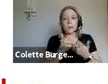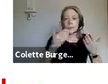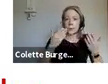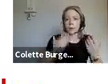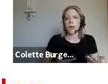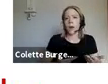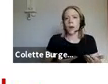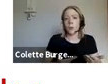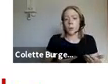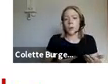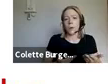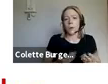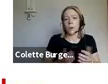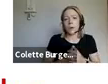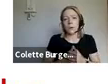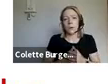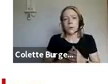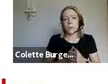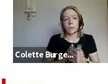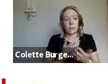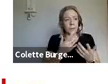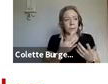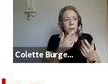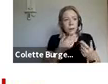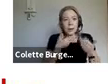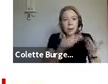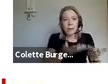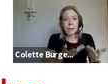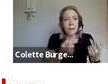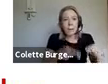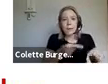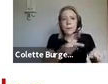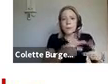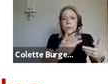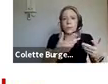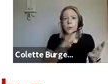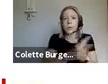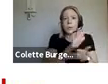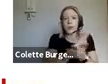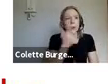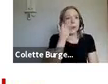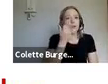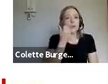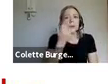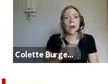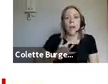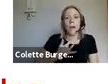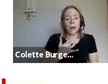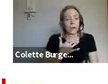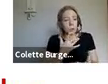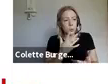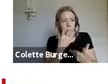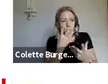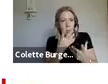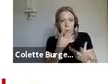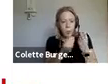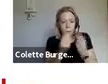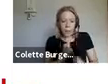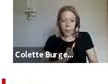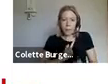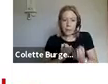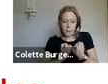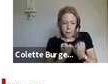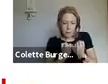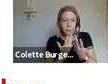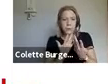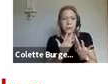It enables young children to engage and enjoy everyday life, to know themselves, to build relationships with others,